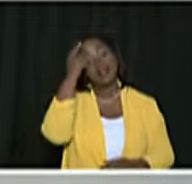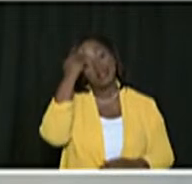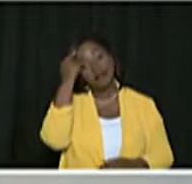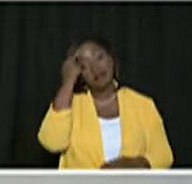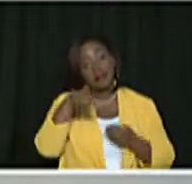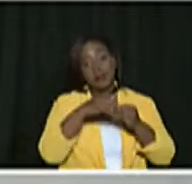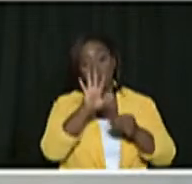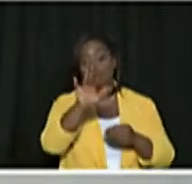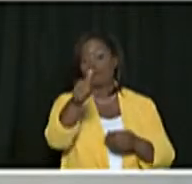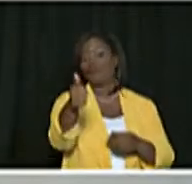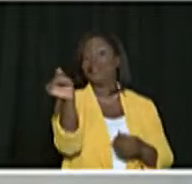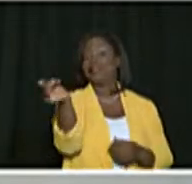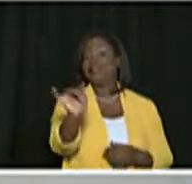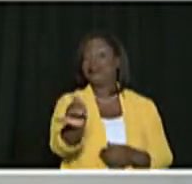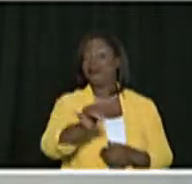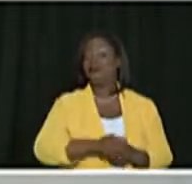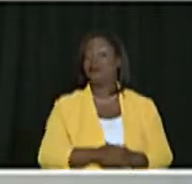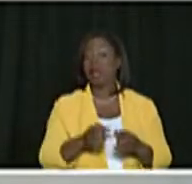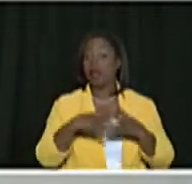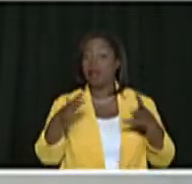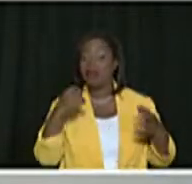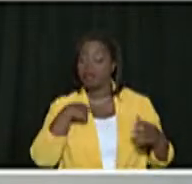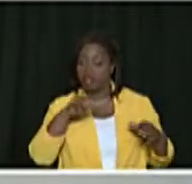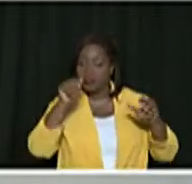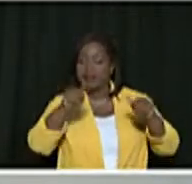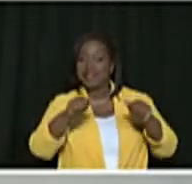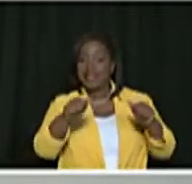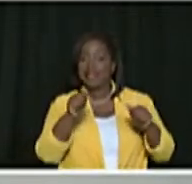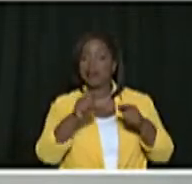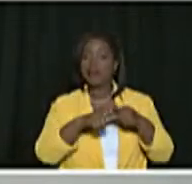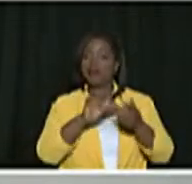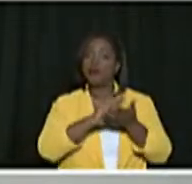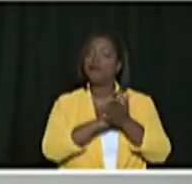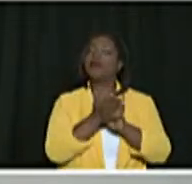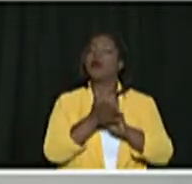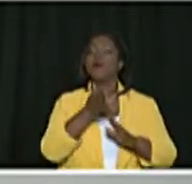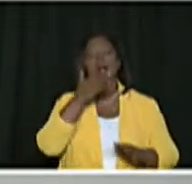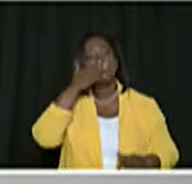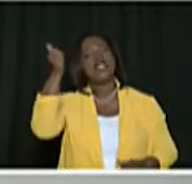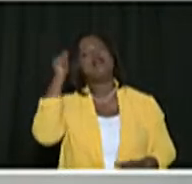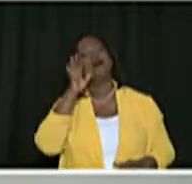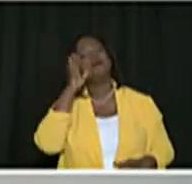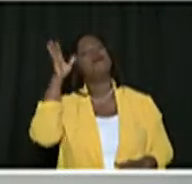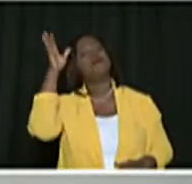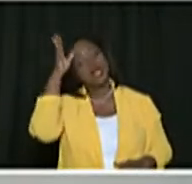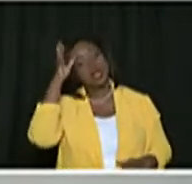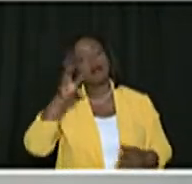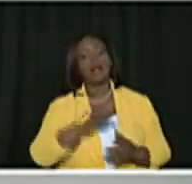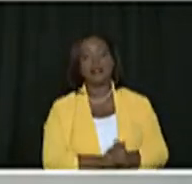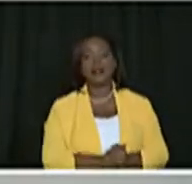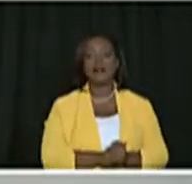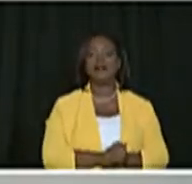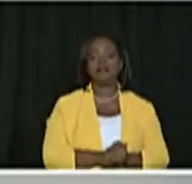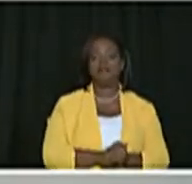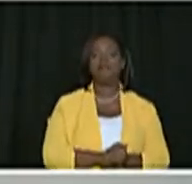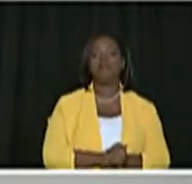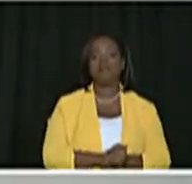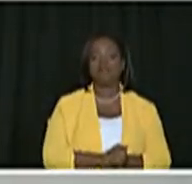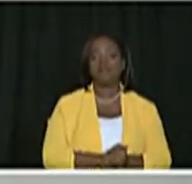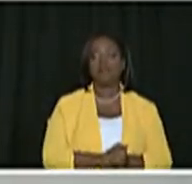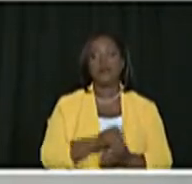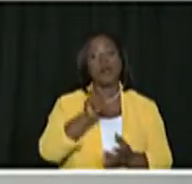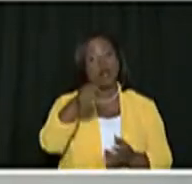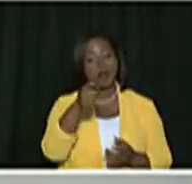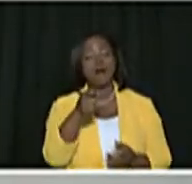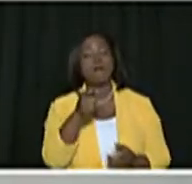too, right? A lot, so that you are able to be a better caregiver. There's nothing like that to be a